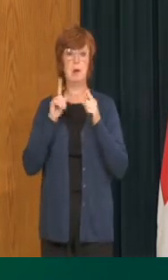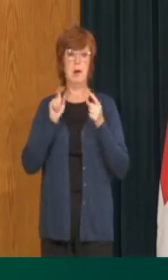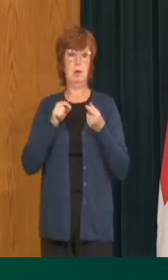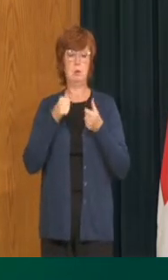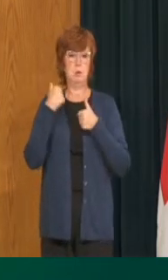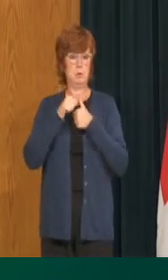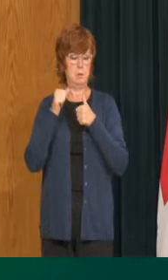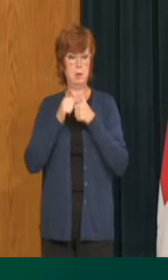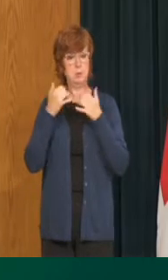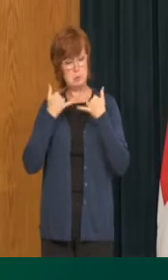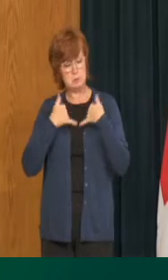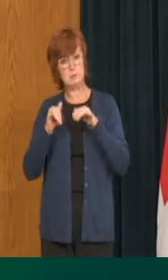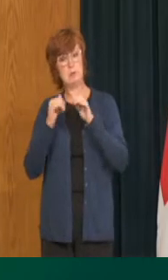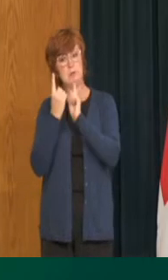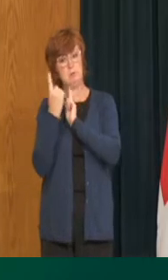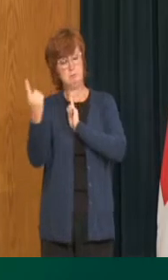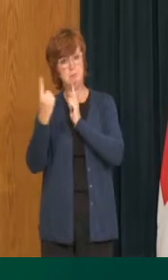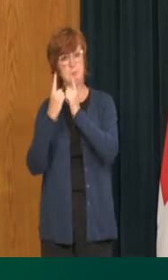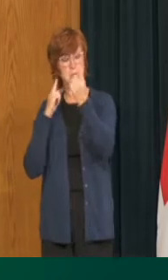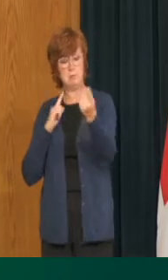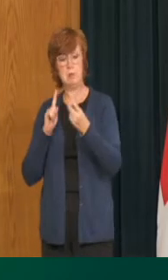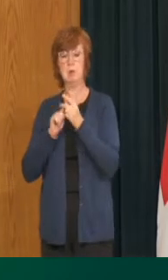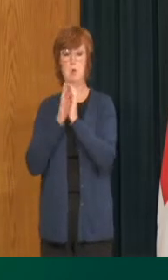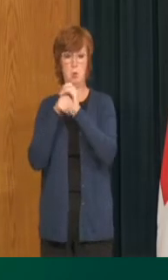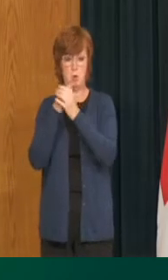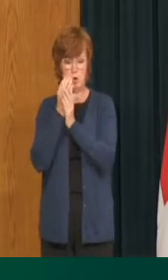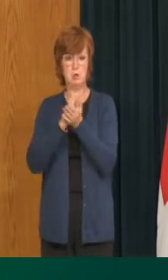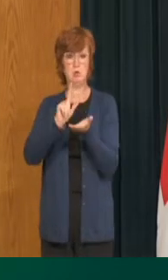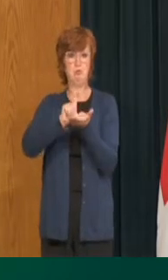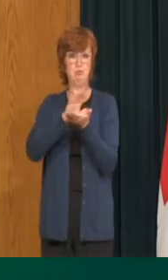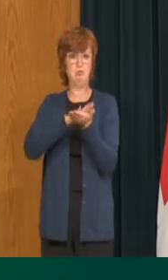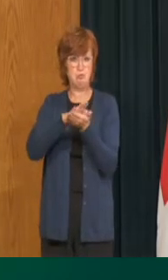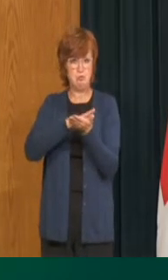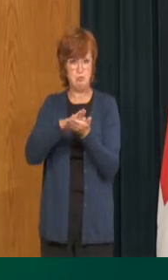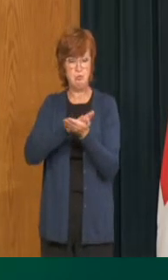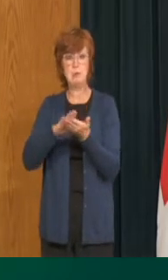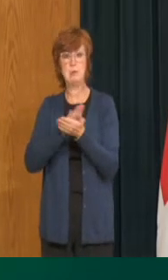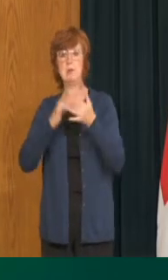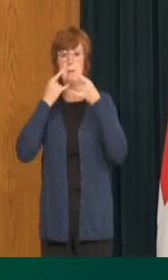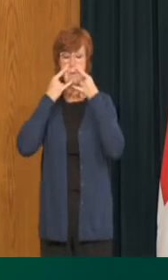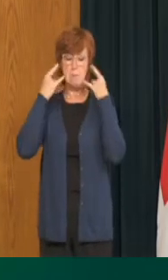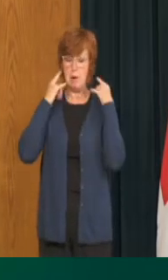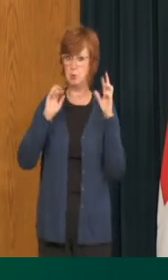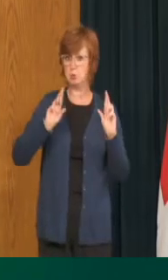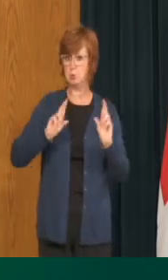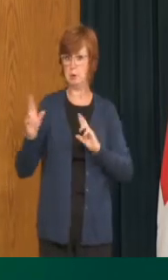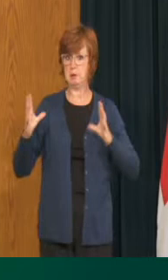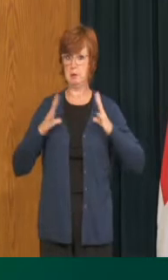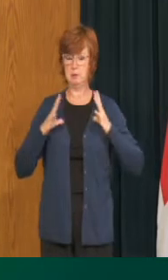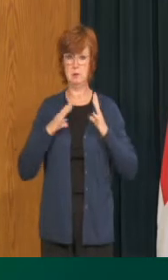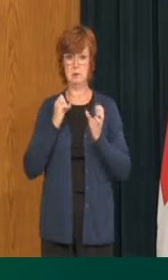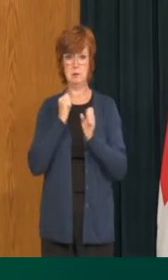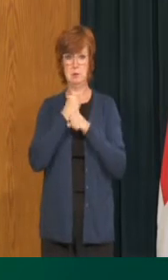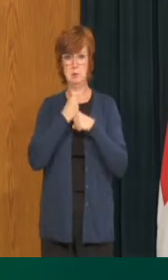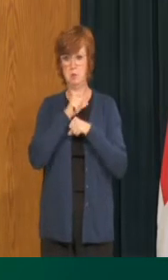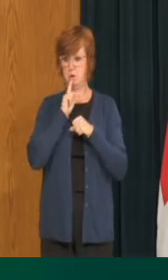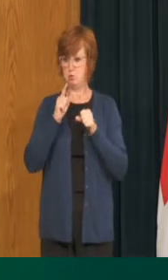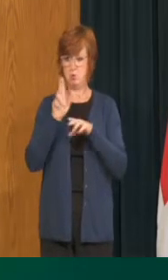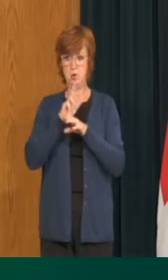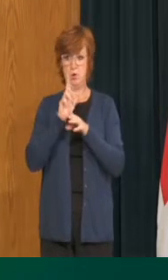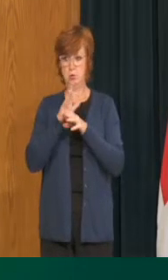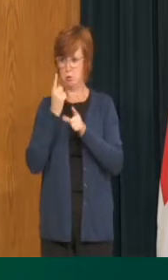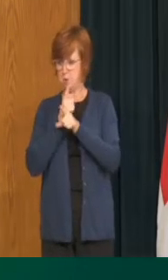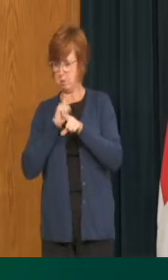our daily routine of hand washing and the use of sanitizers, carrying a mask and ensuring that we are using that mask when